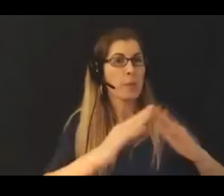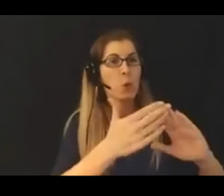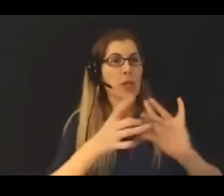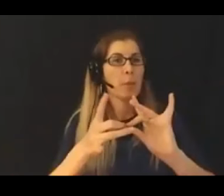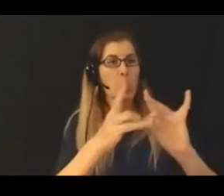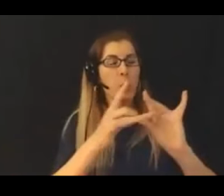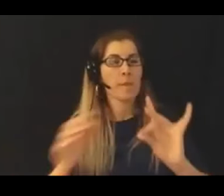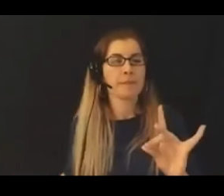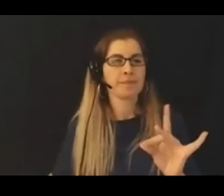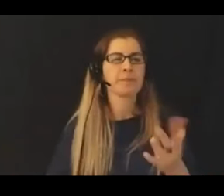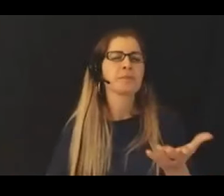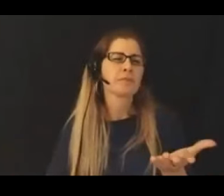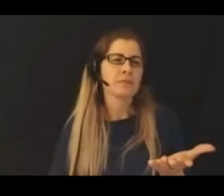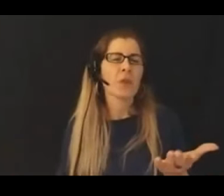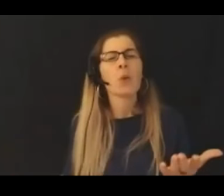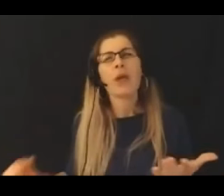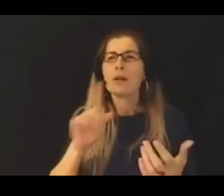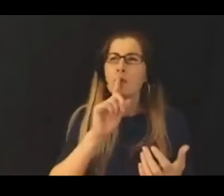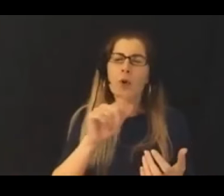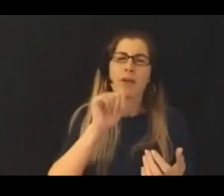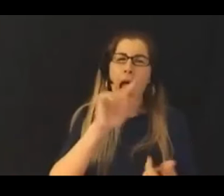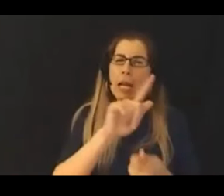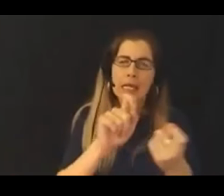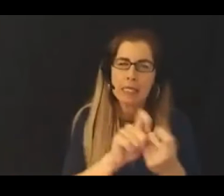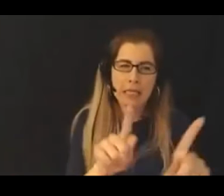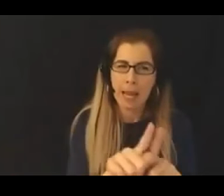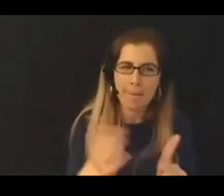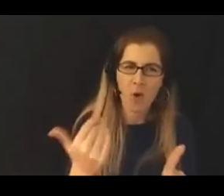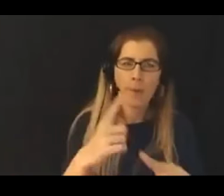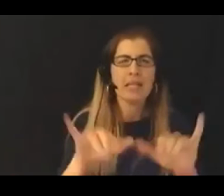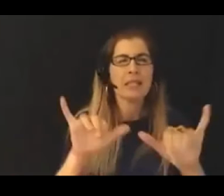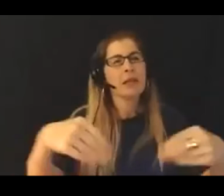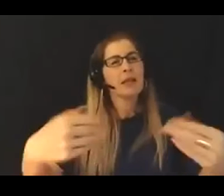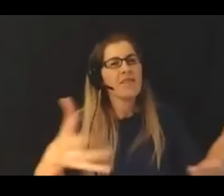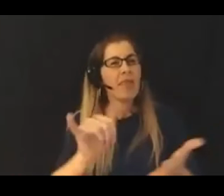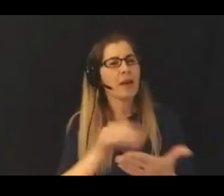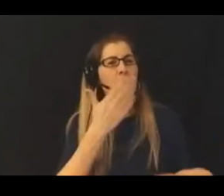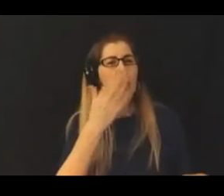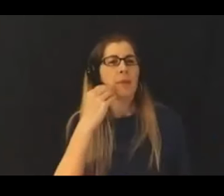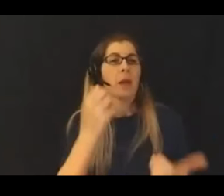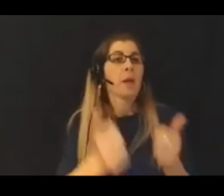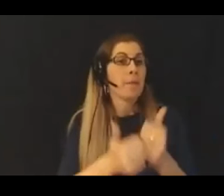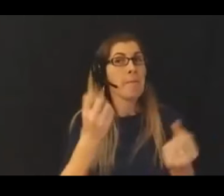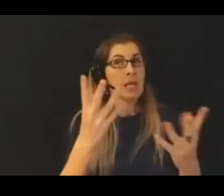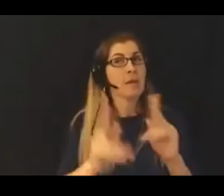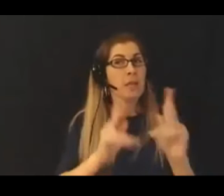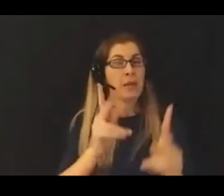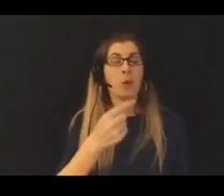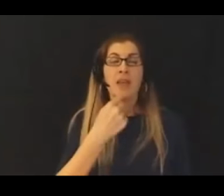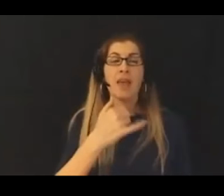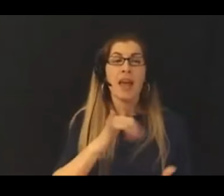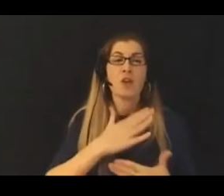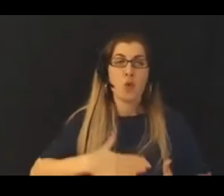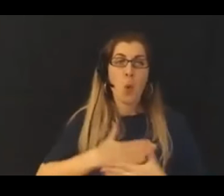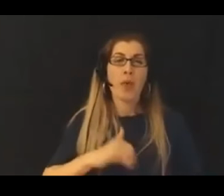again, not exactly the same, but gives a little bit of an approximation of that experience. And several people have mentioned that they really enjoyed that. And finally, the